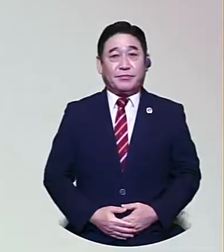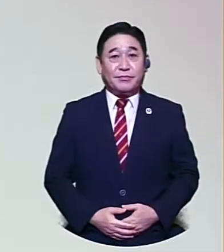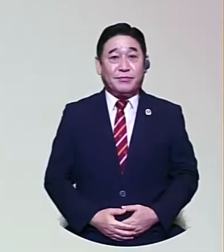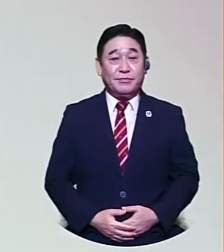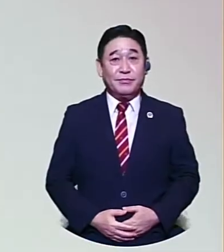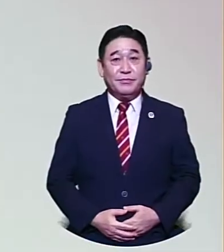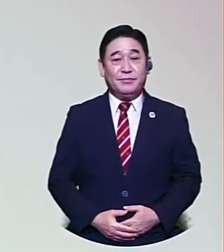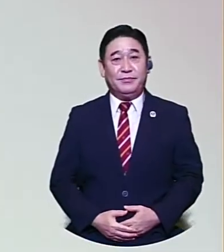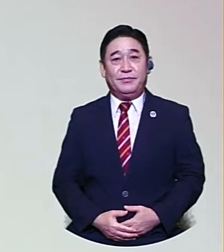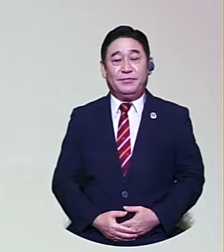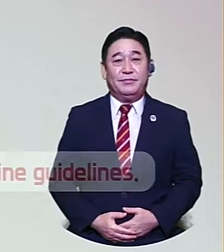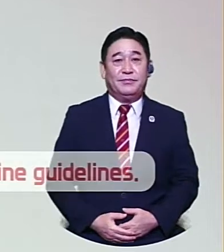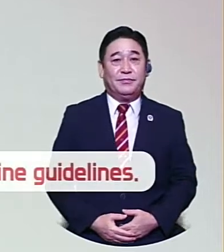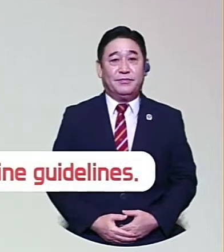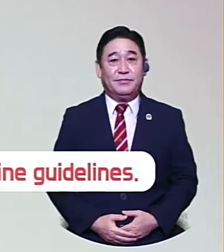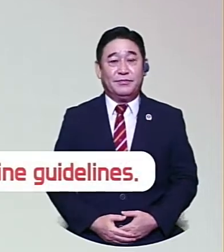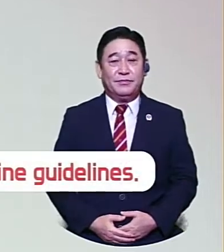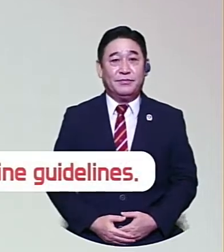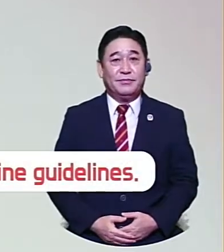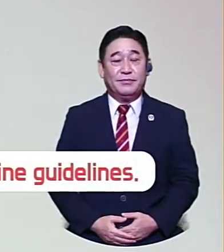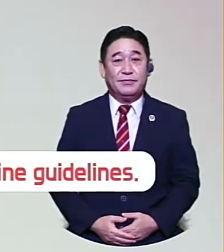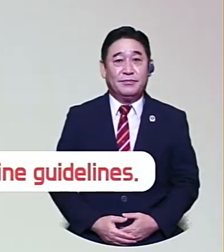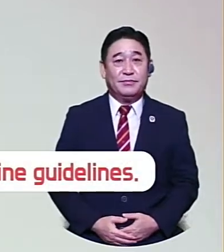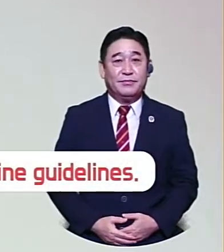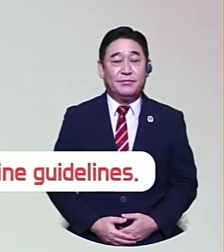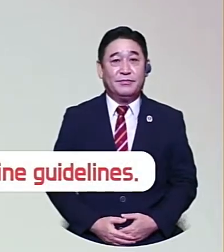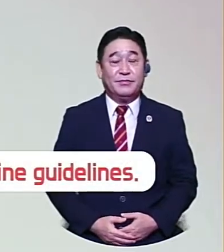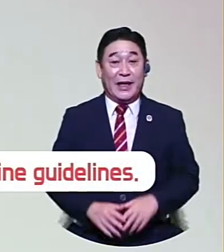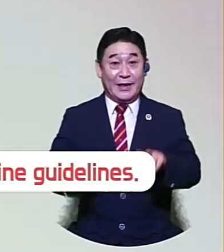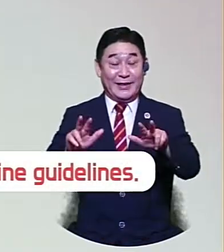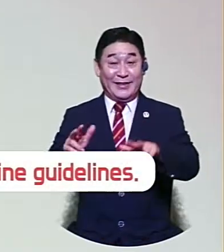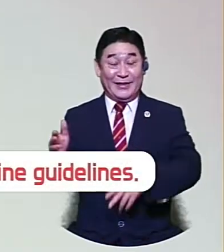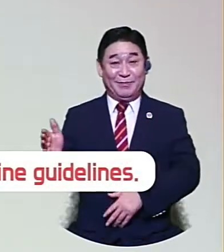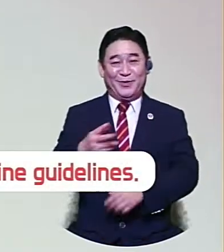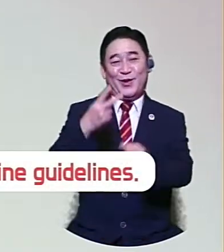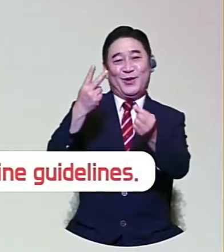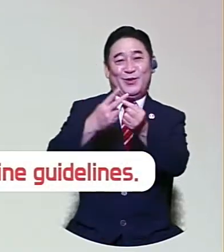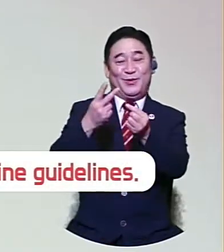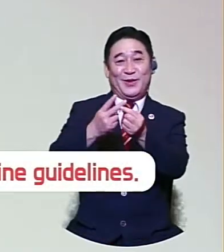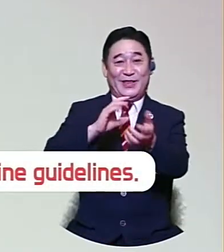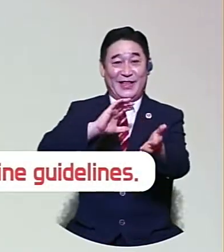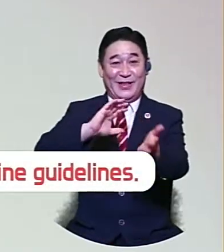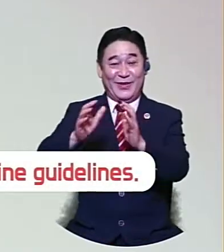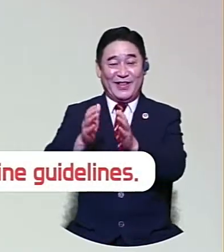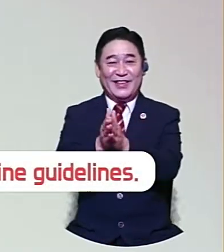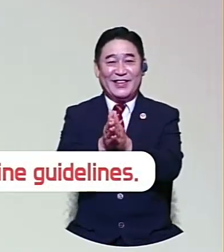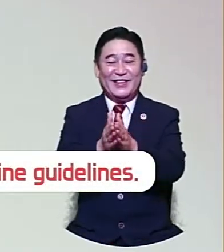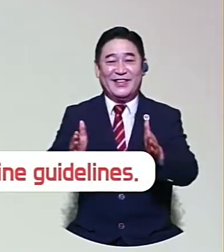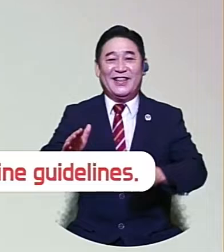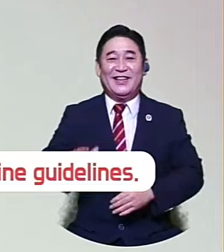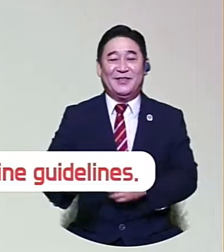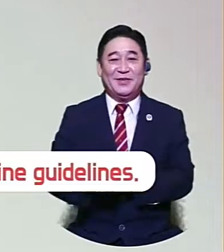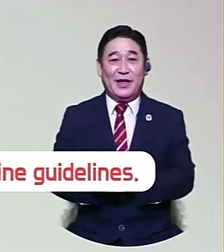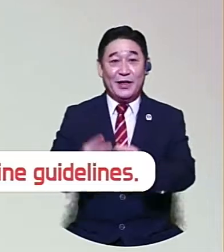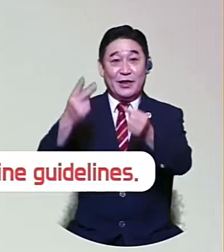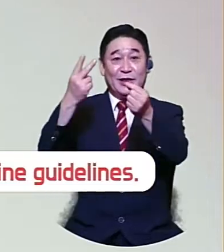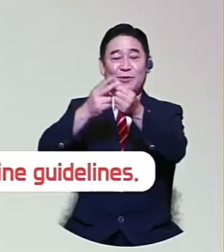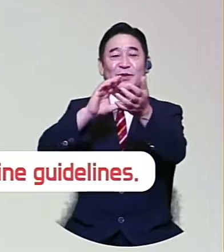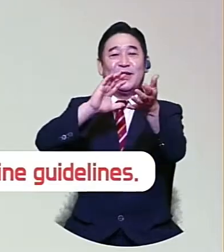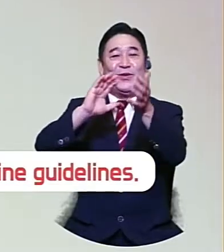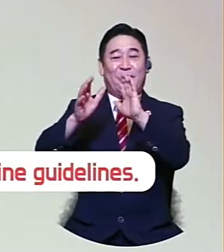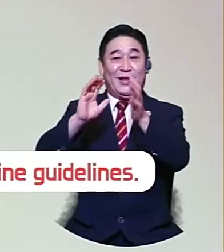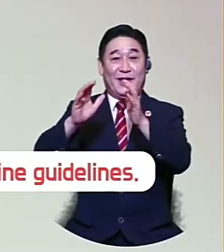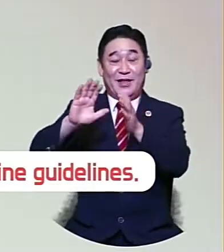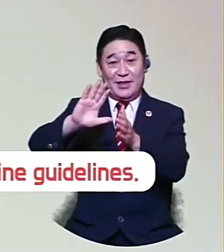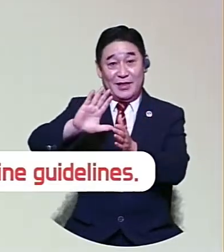Now, let us begin the second session of the 14th Seoul ODA International Conference. Session 2 will discuss Achieving